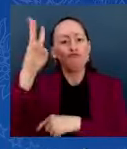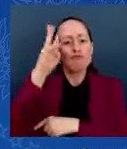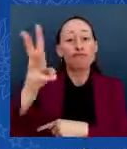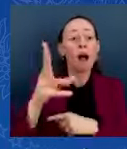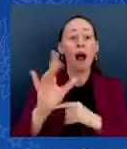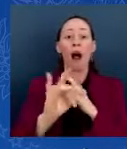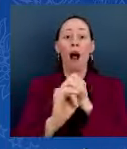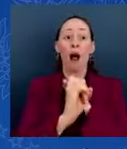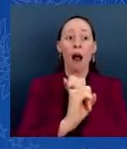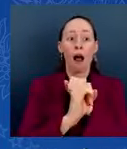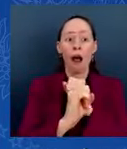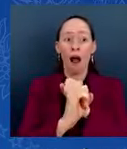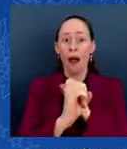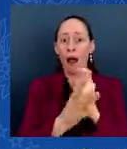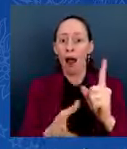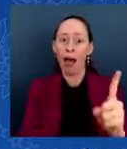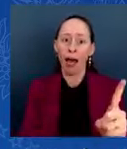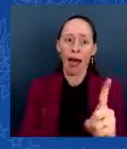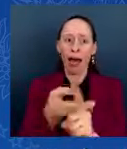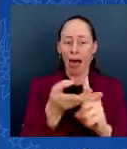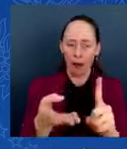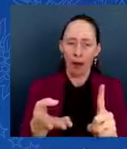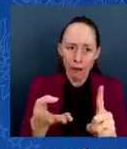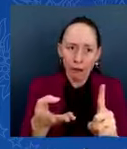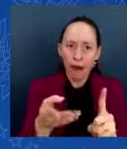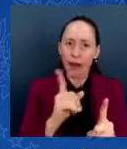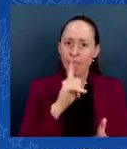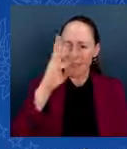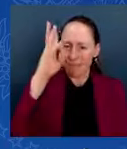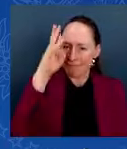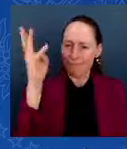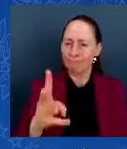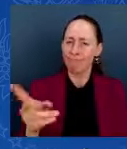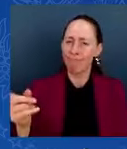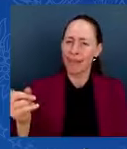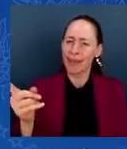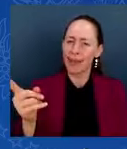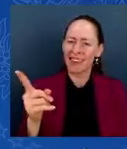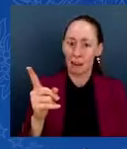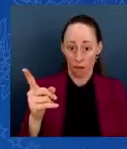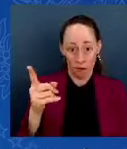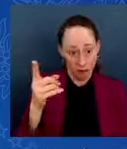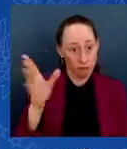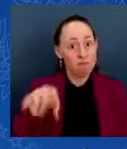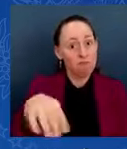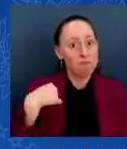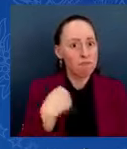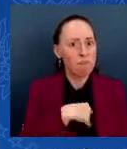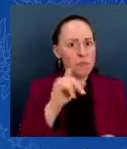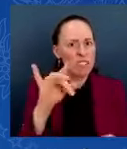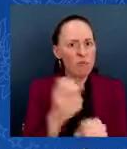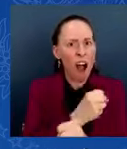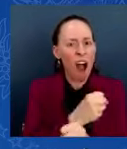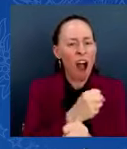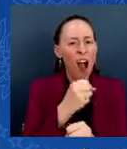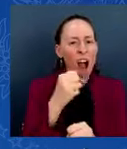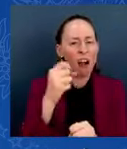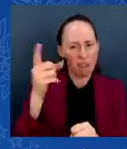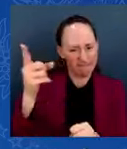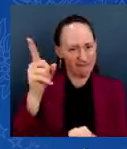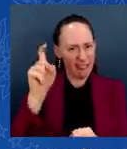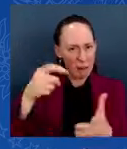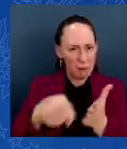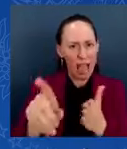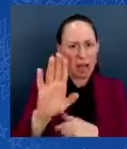billions of dollars. As a United States Senator, I fought to pass laws that would make health care more affordable